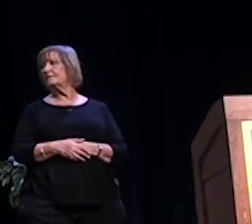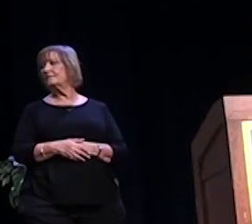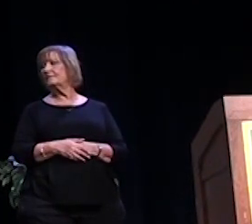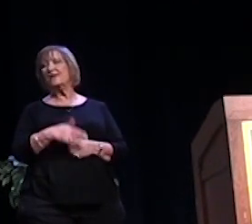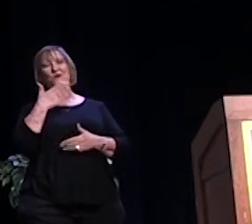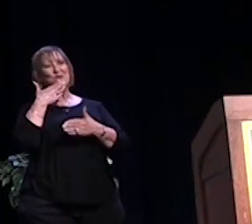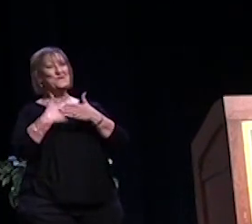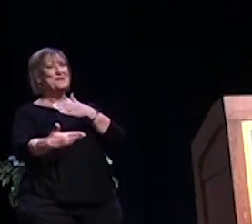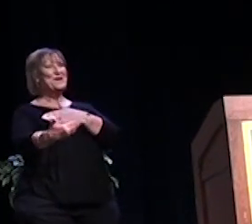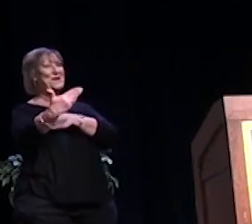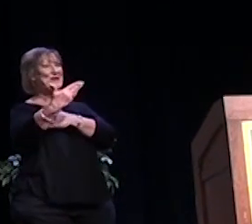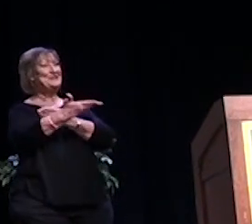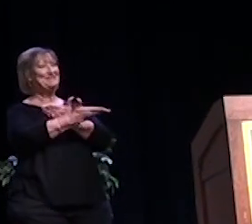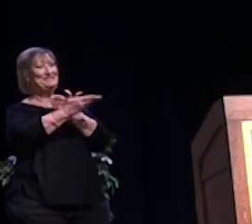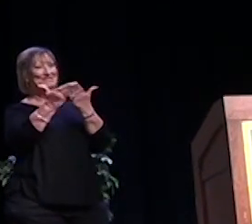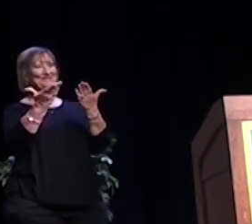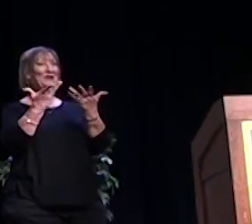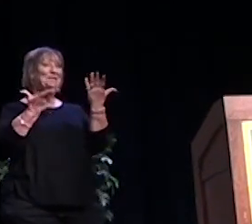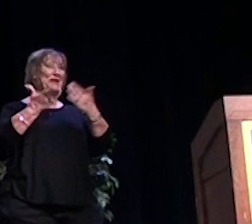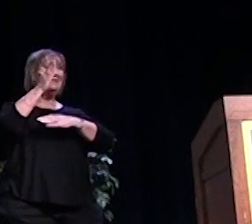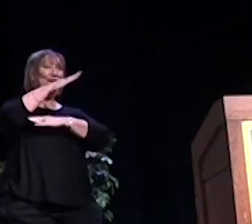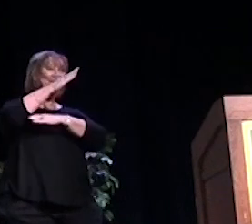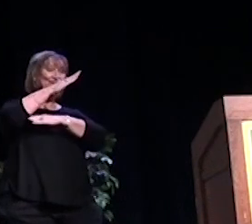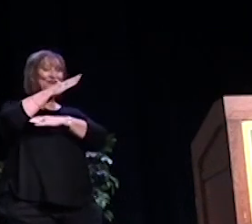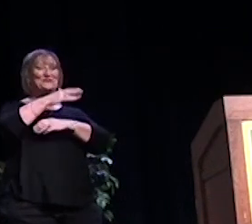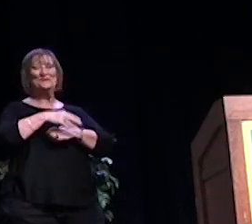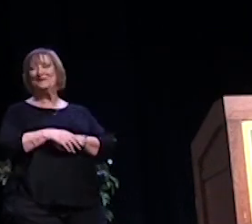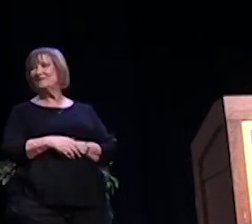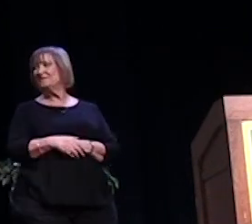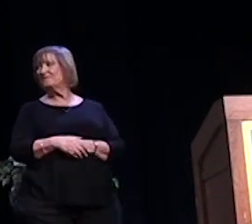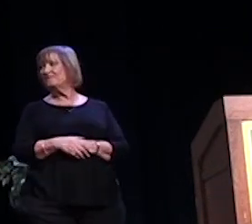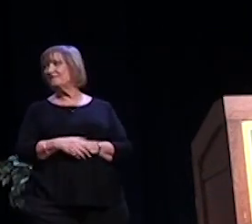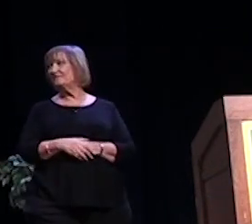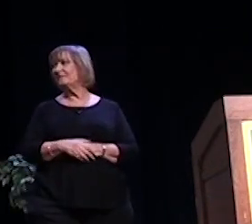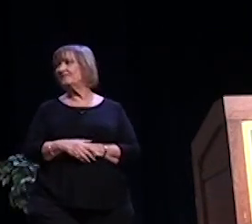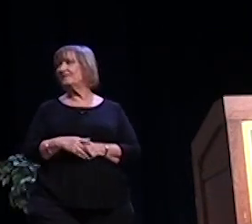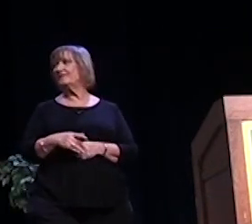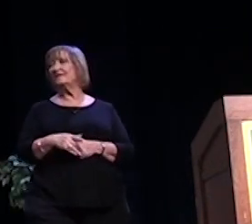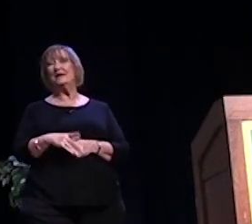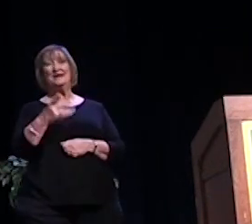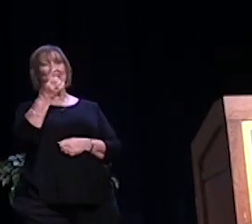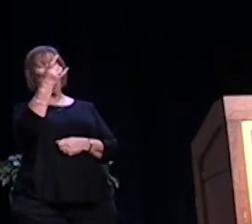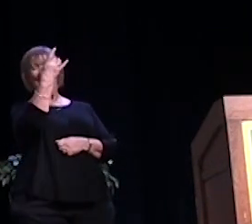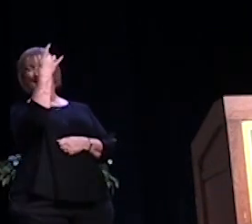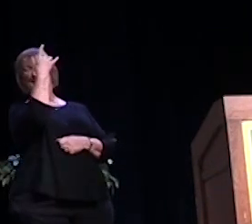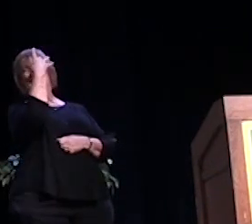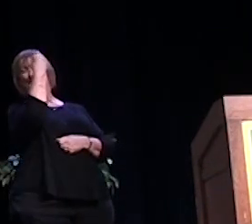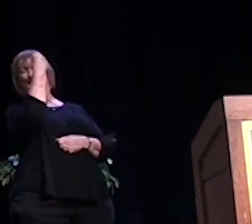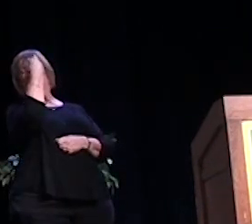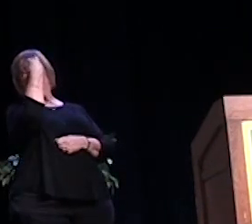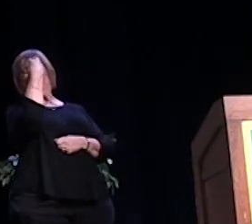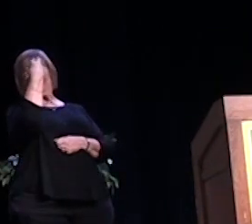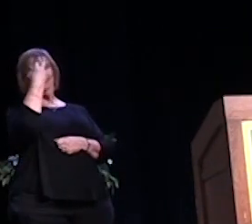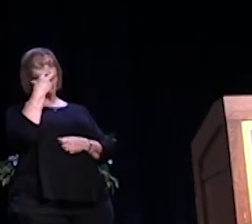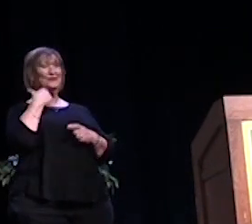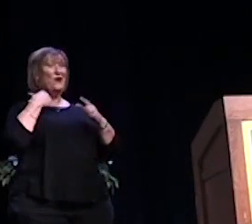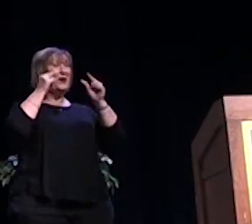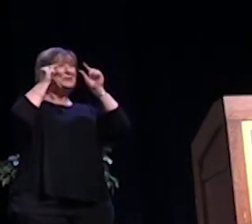Good morning, everybody. Maybe afternoon by now. That is one bright spotlight, so if we're splitting it, Judy, that's